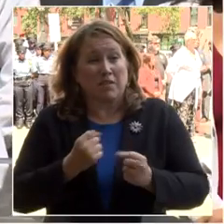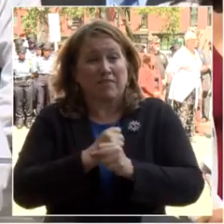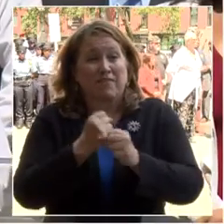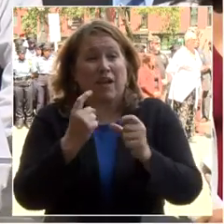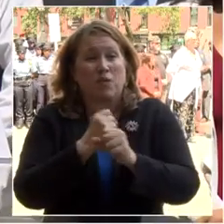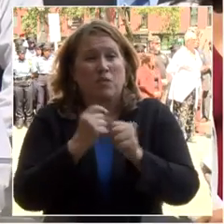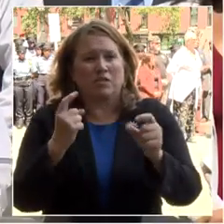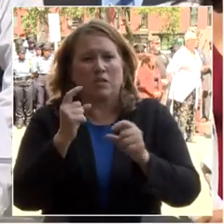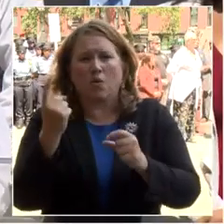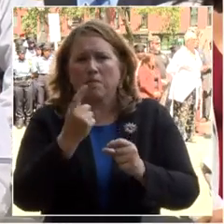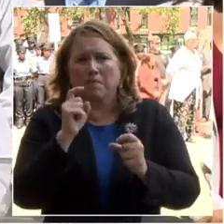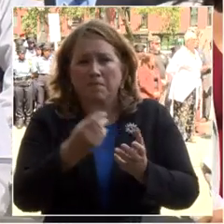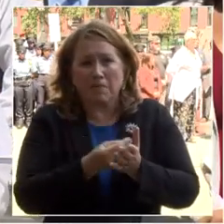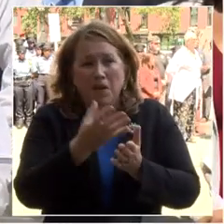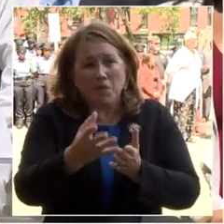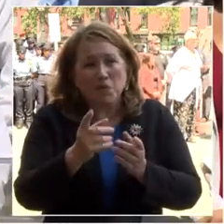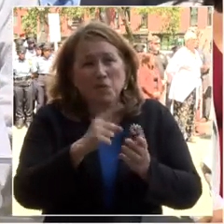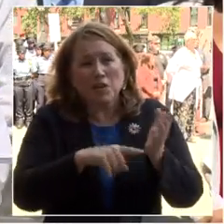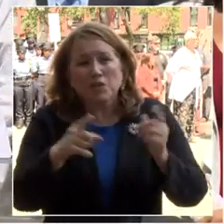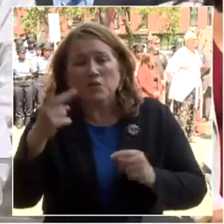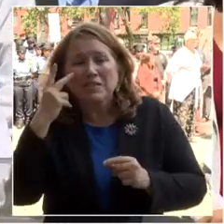see located throughout the district.